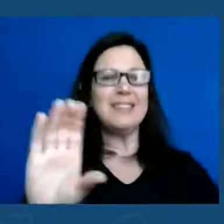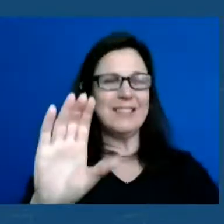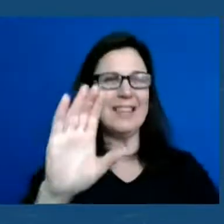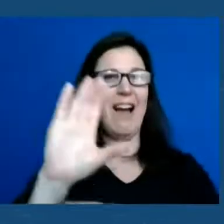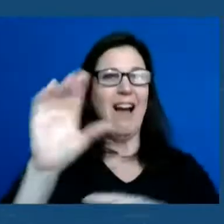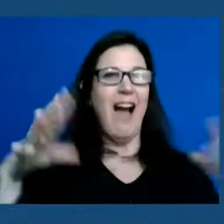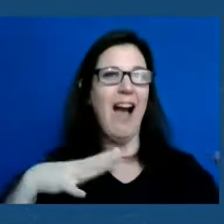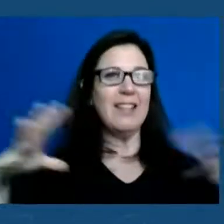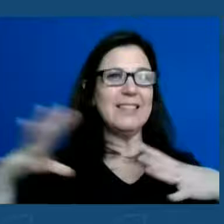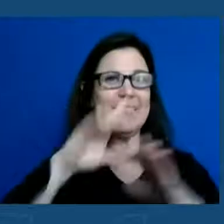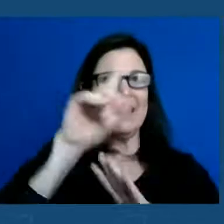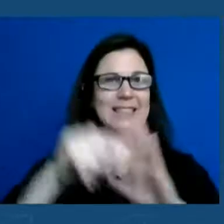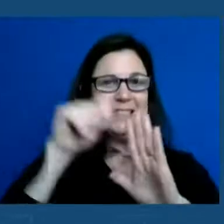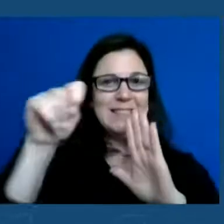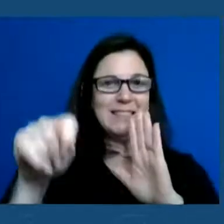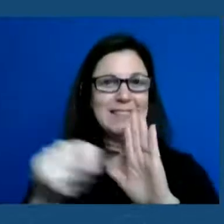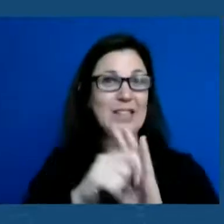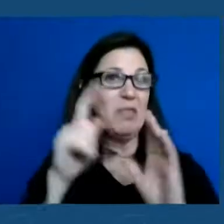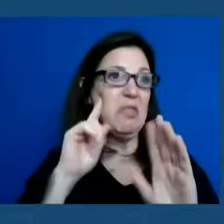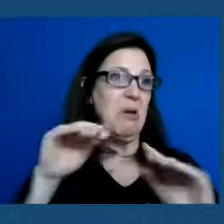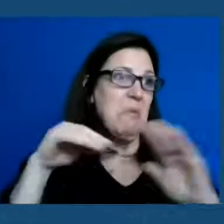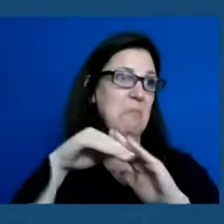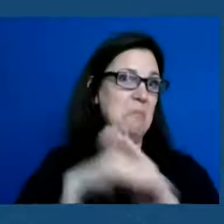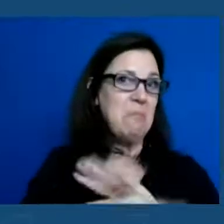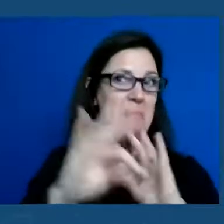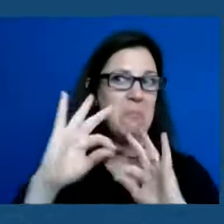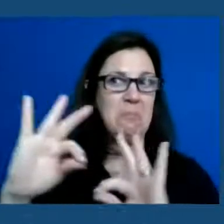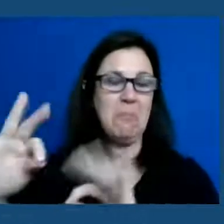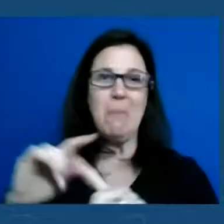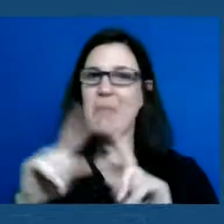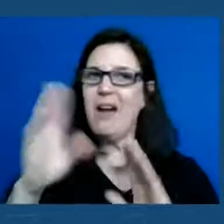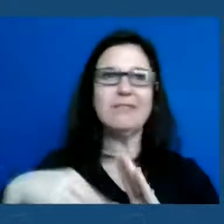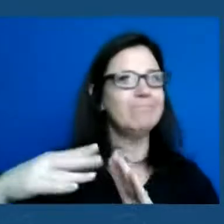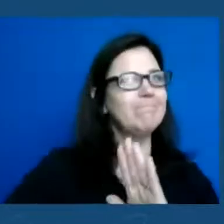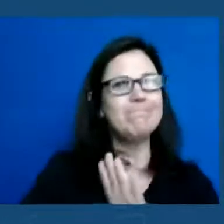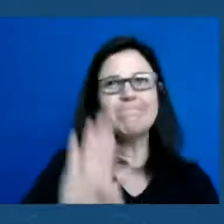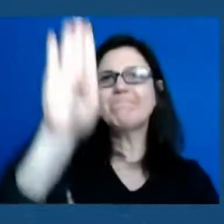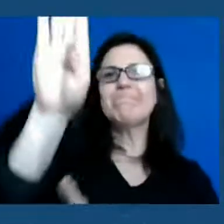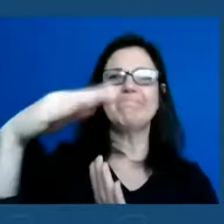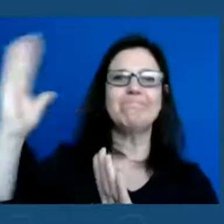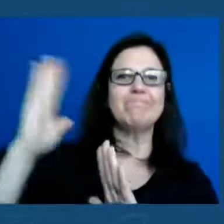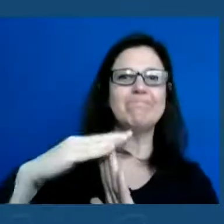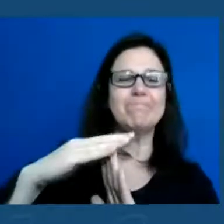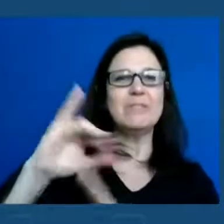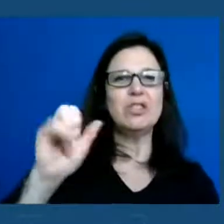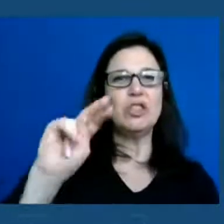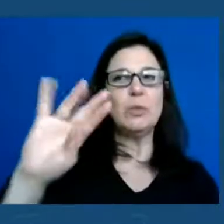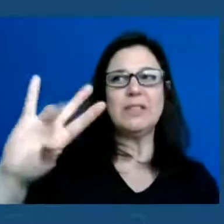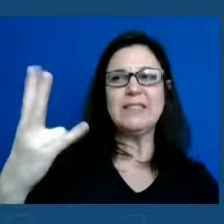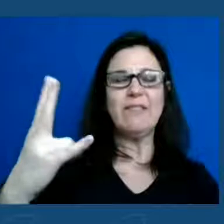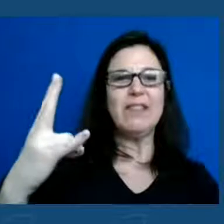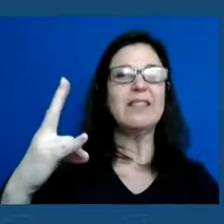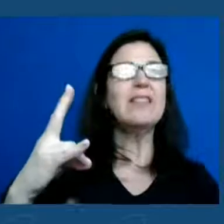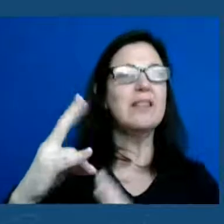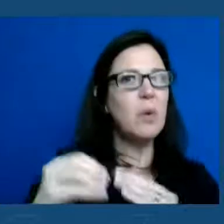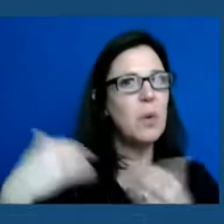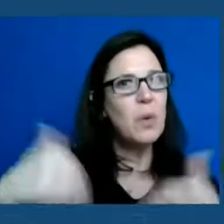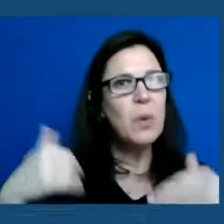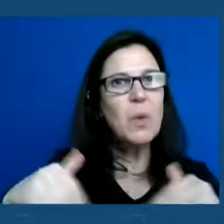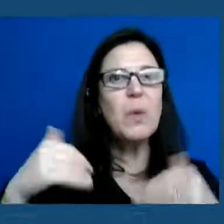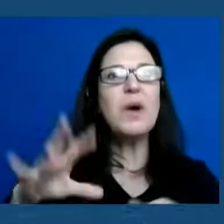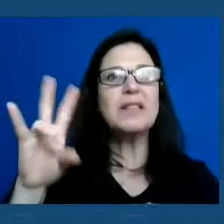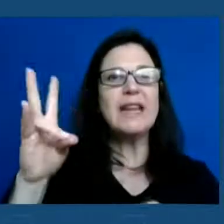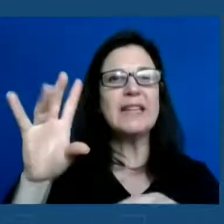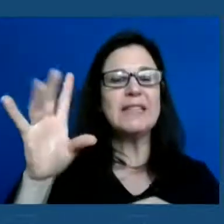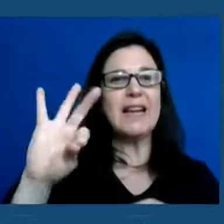ended up having 90,000 cases at the top of that peak there on January 7th. And at the time, it